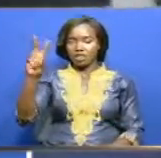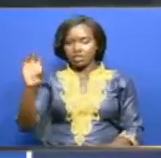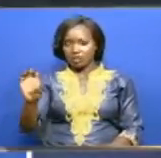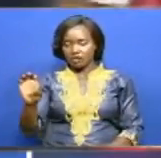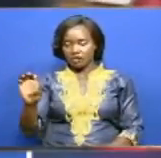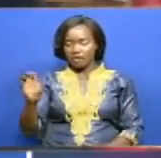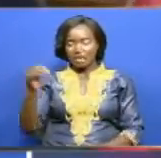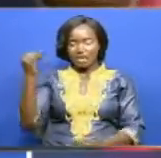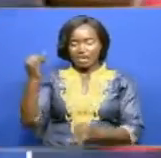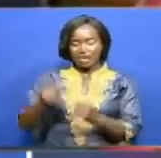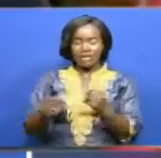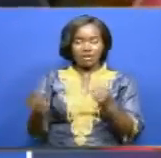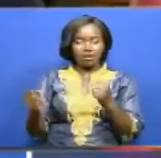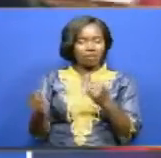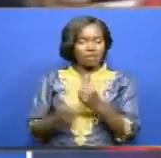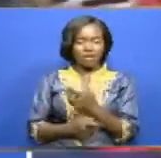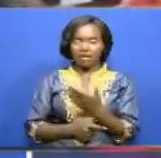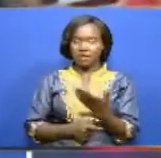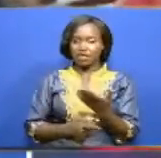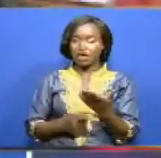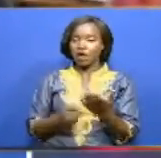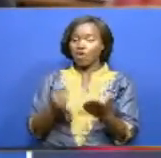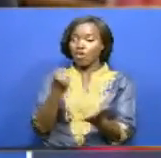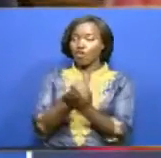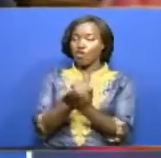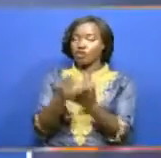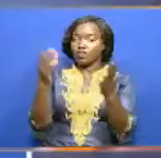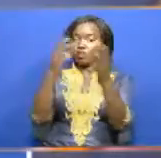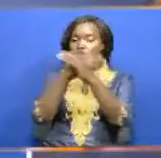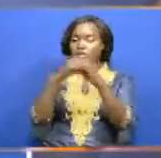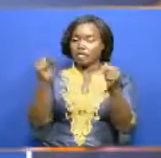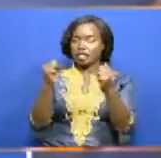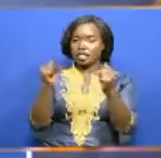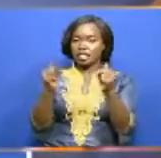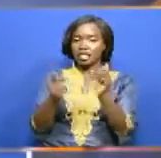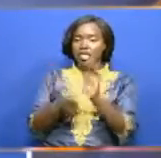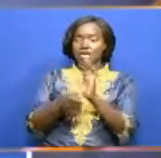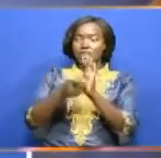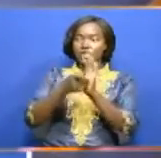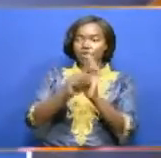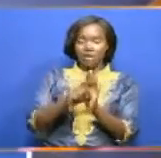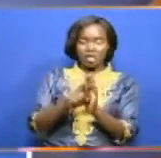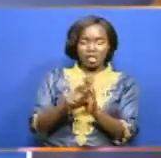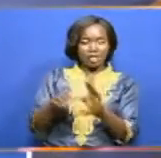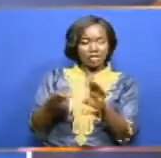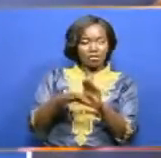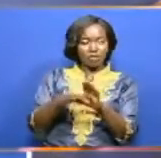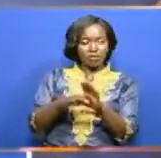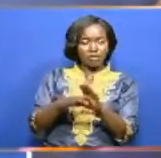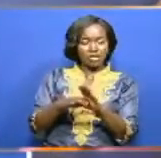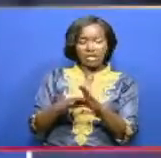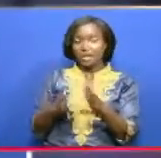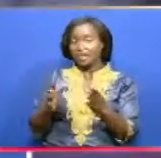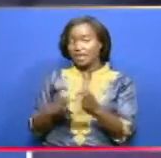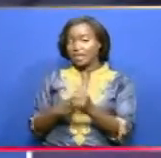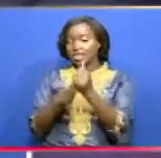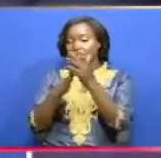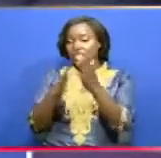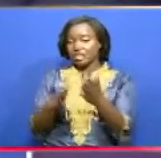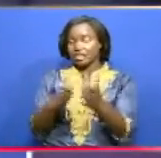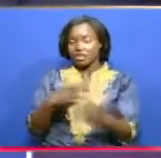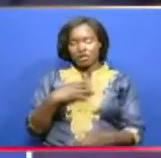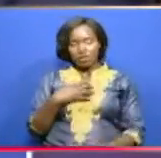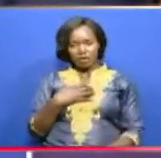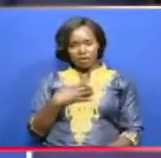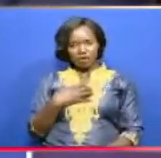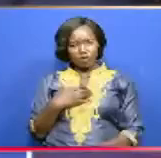follows a directive from the office of the president requiring highest-ranked members of the executive to take a break from weekly cabinet